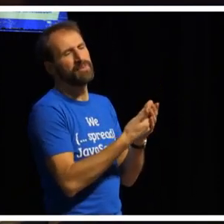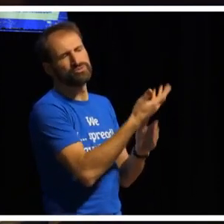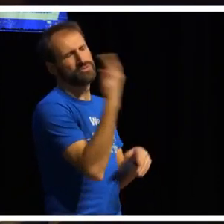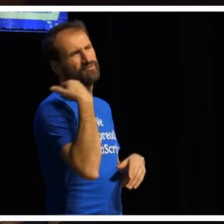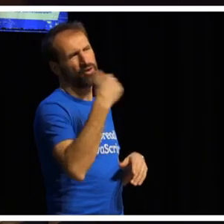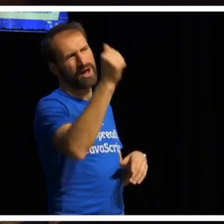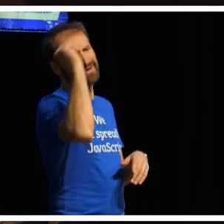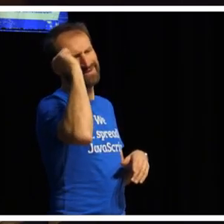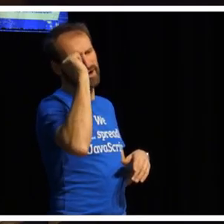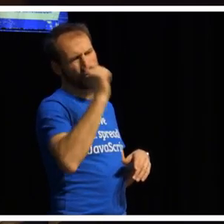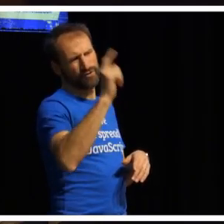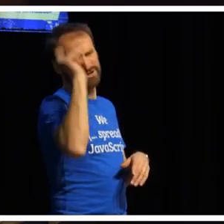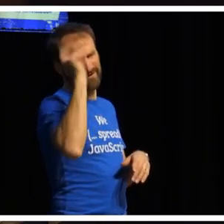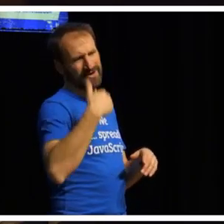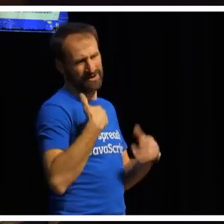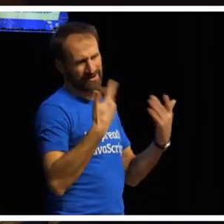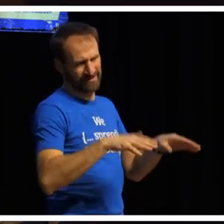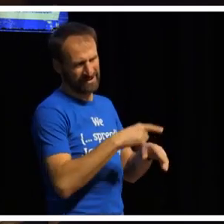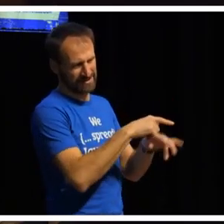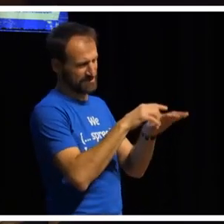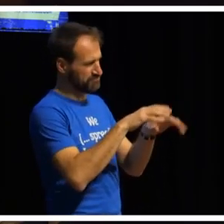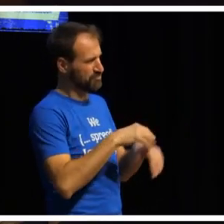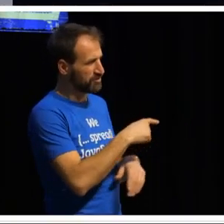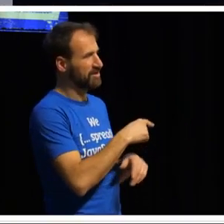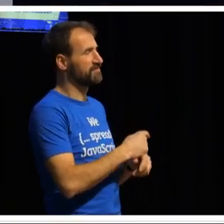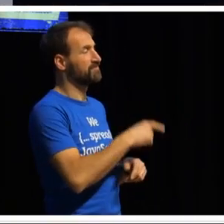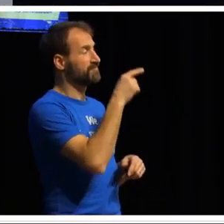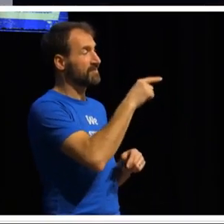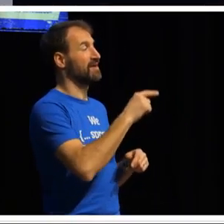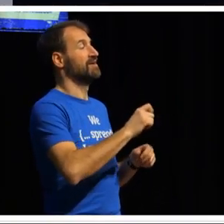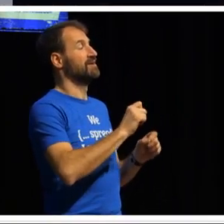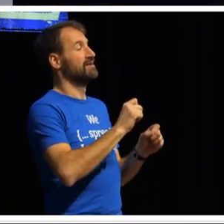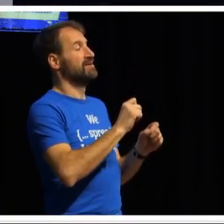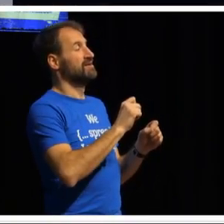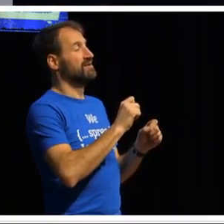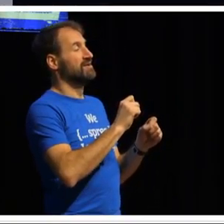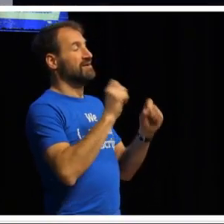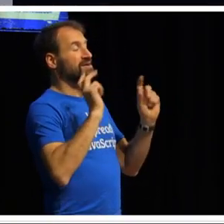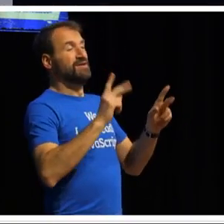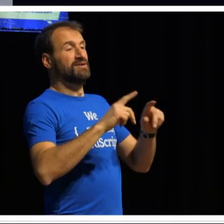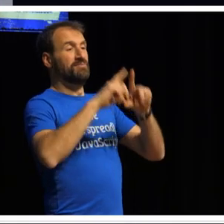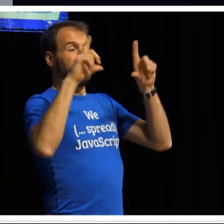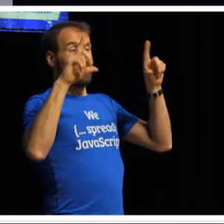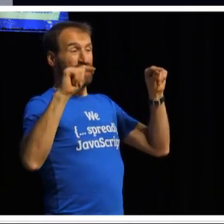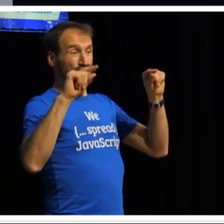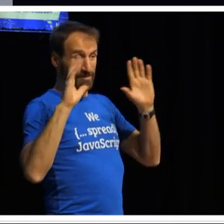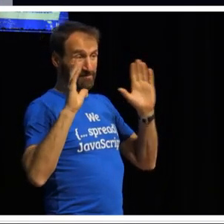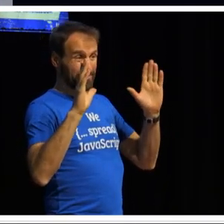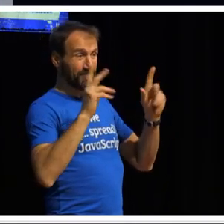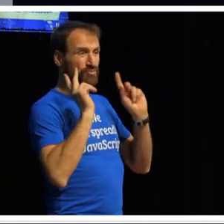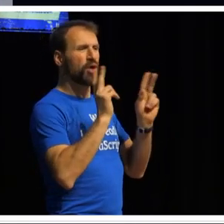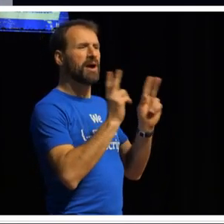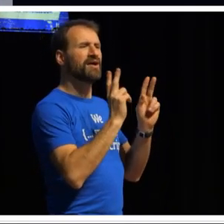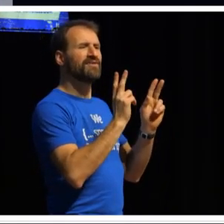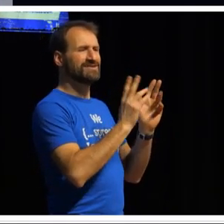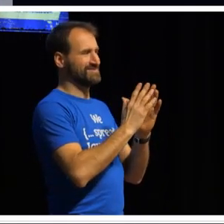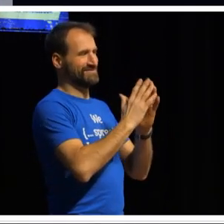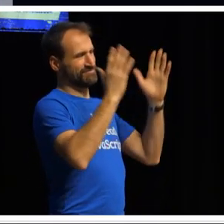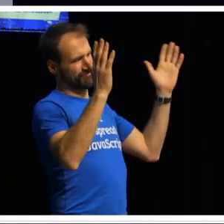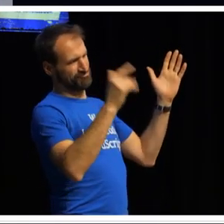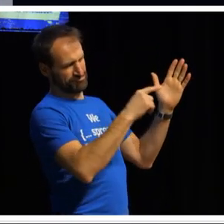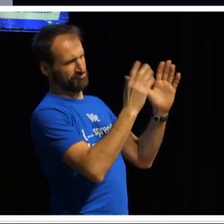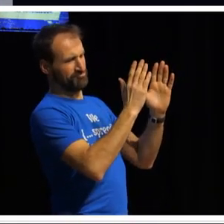I'm doing is printing hello with a slightly bigger than normal string. And when you run it, it works. That's great.